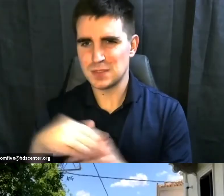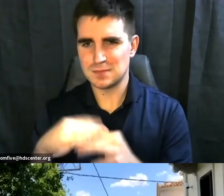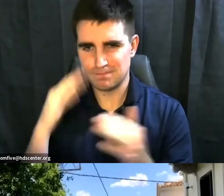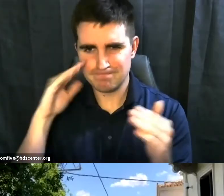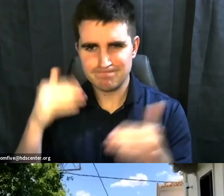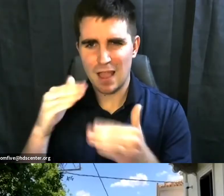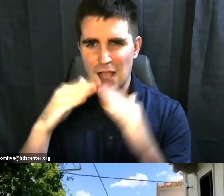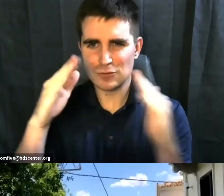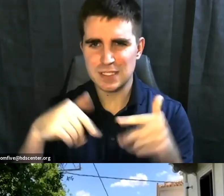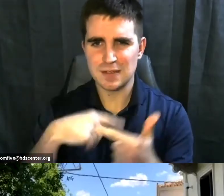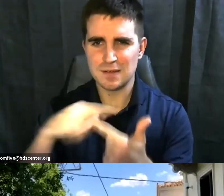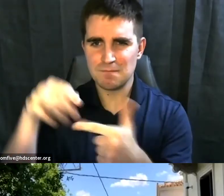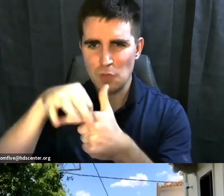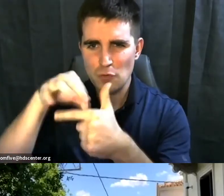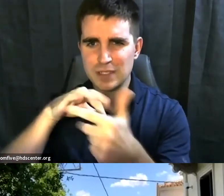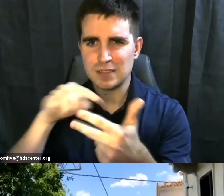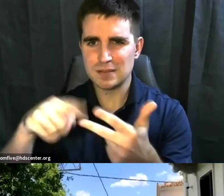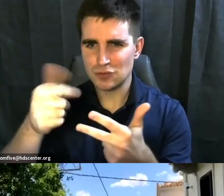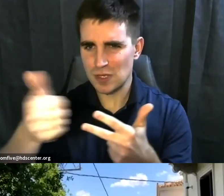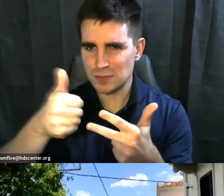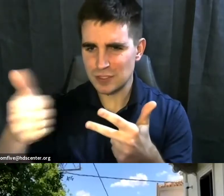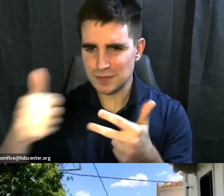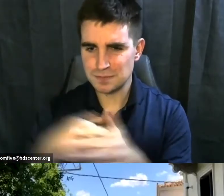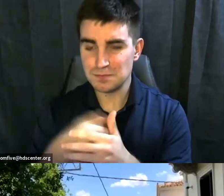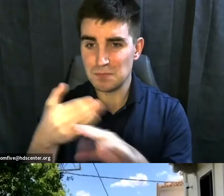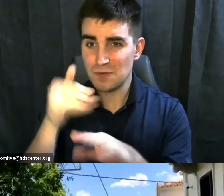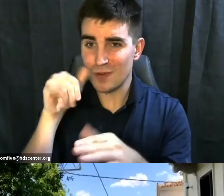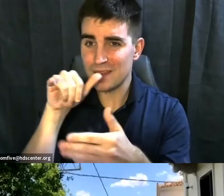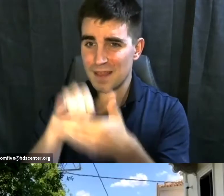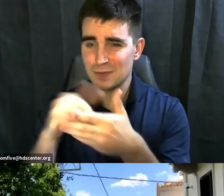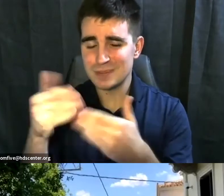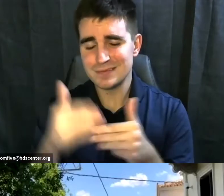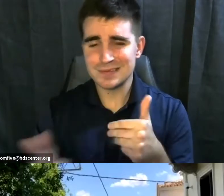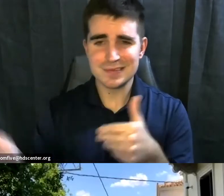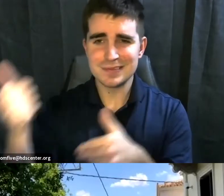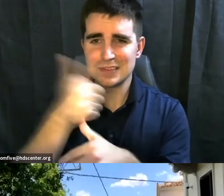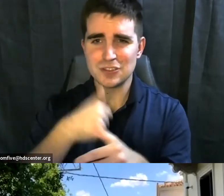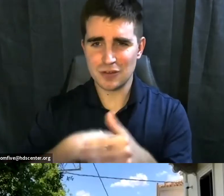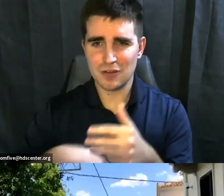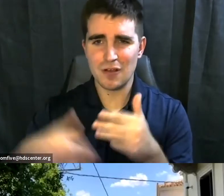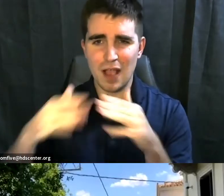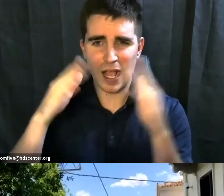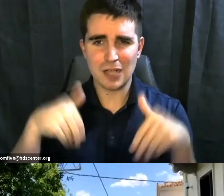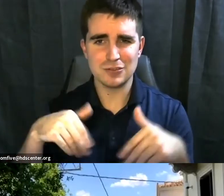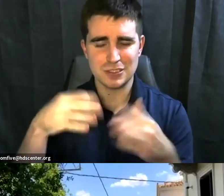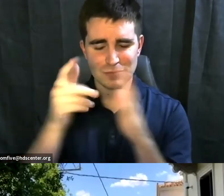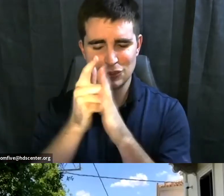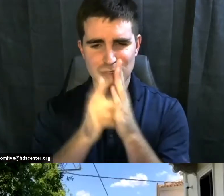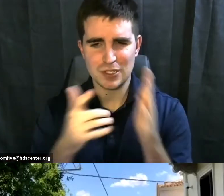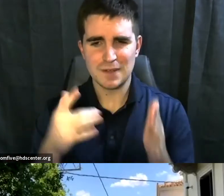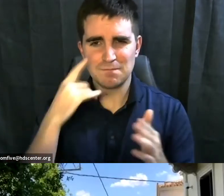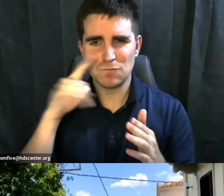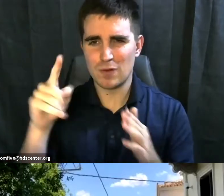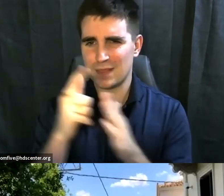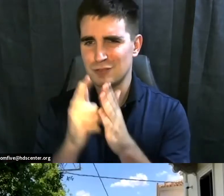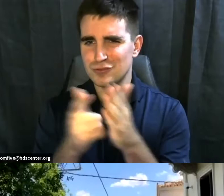transportation. Before that, O'Hanlon was senior housing attorney with Neighborhood Legal Services Association in Pittsburgh, where he worked for more than